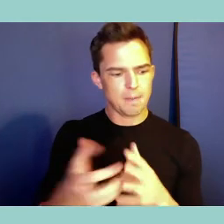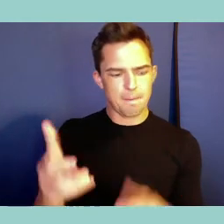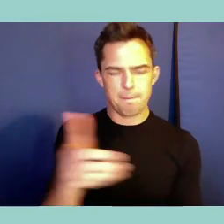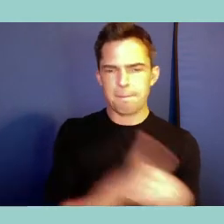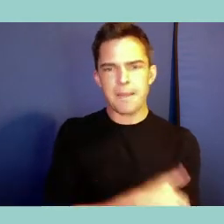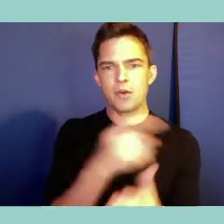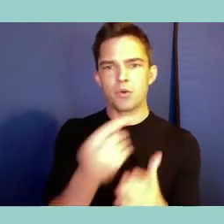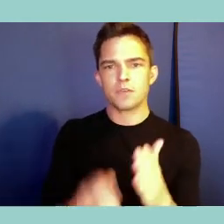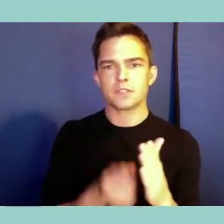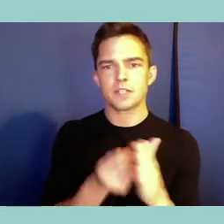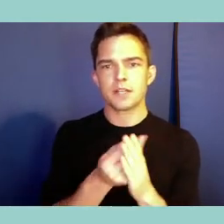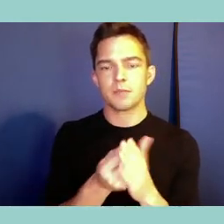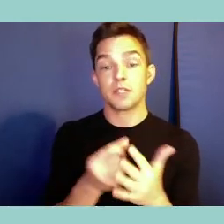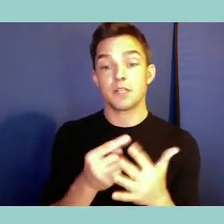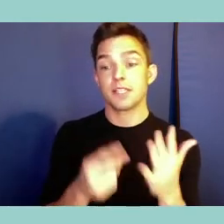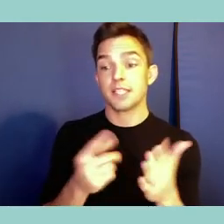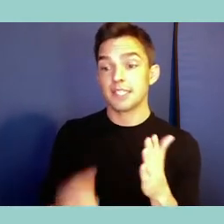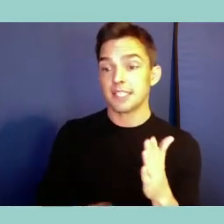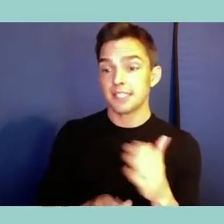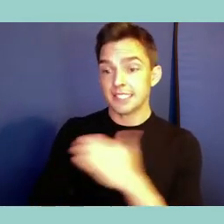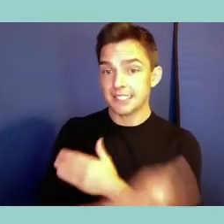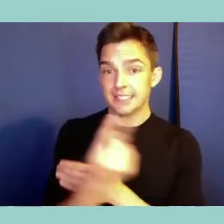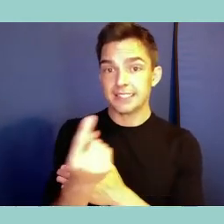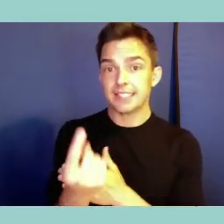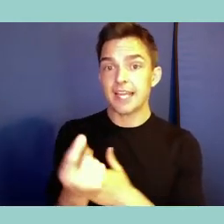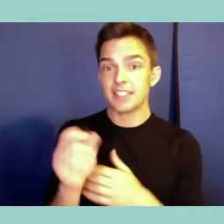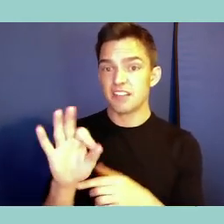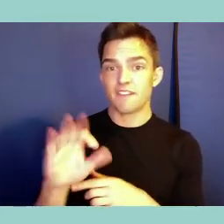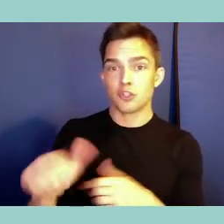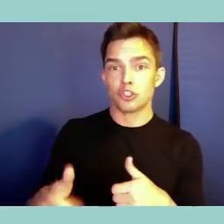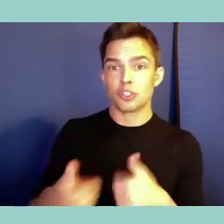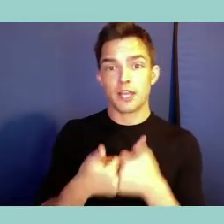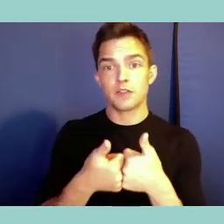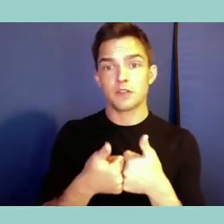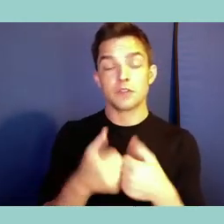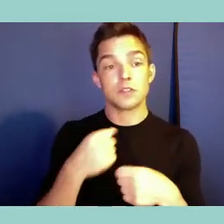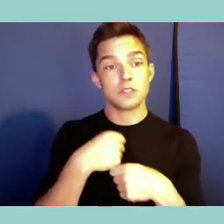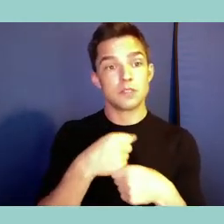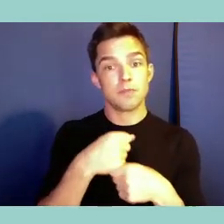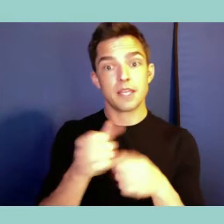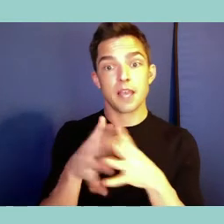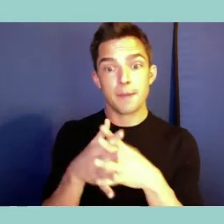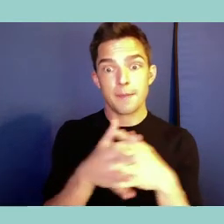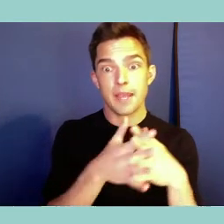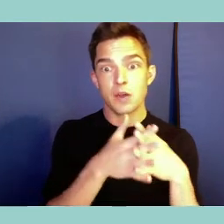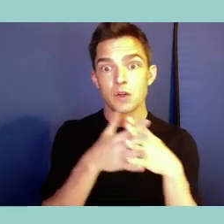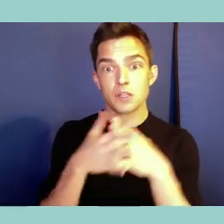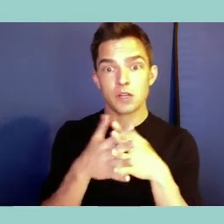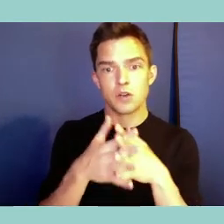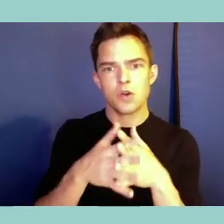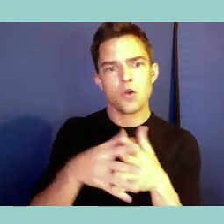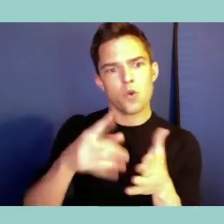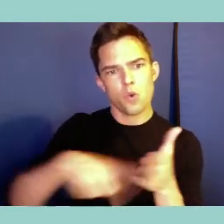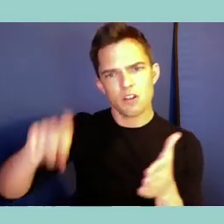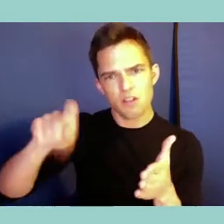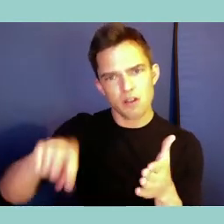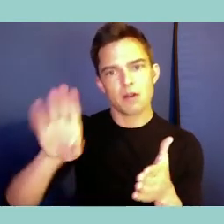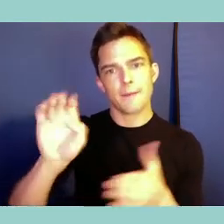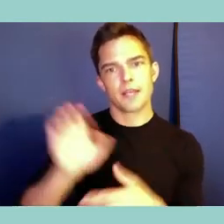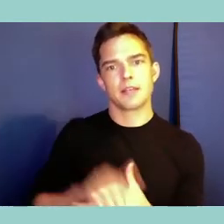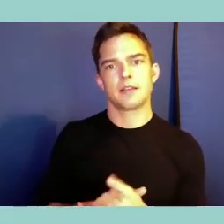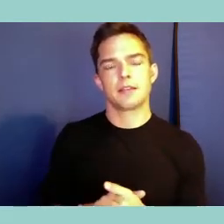powerful days, these days of challenge, to make America what it ought to